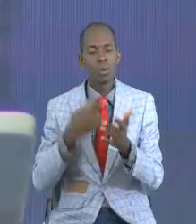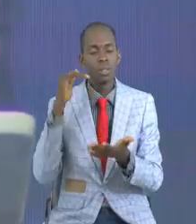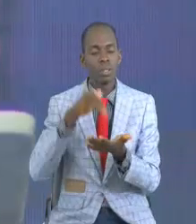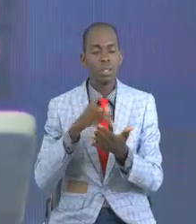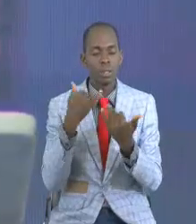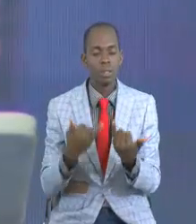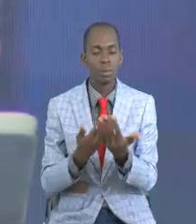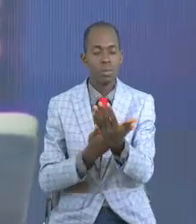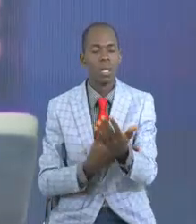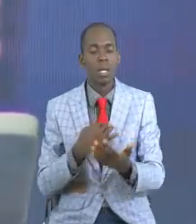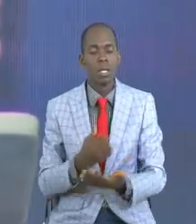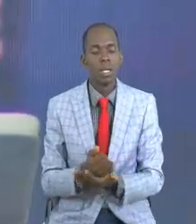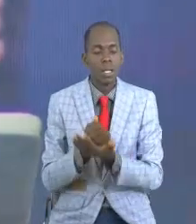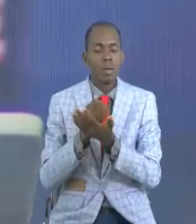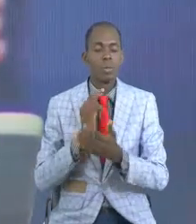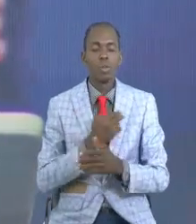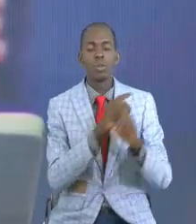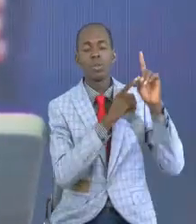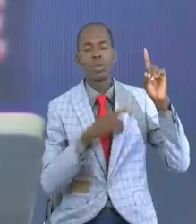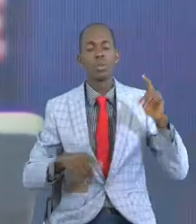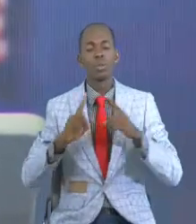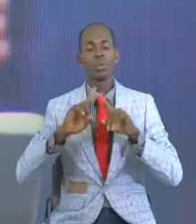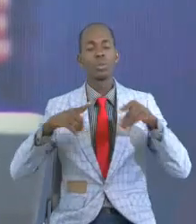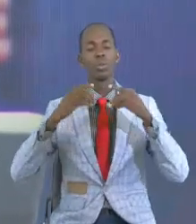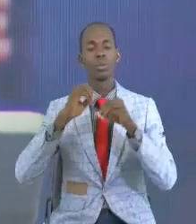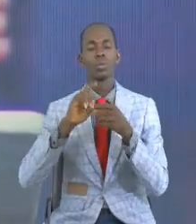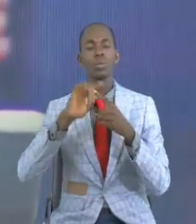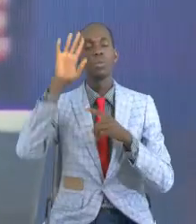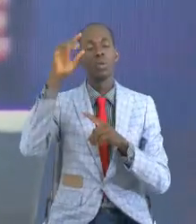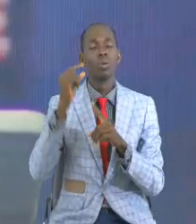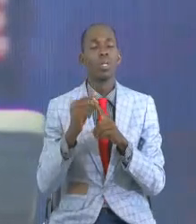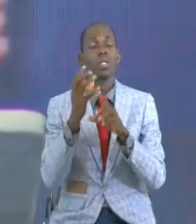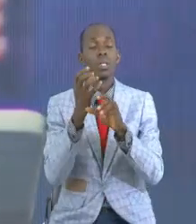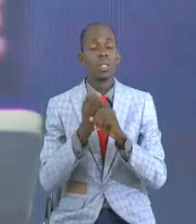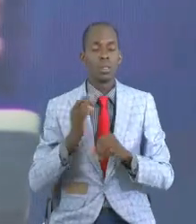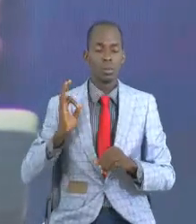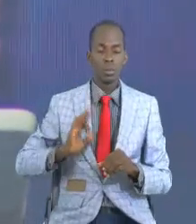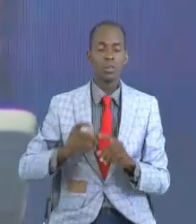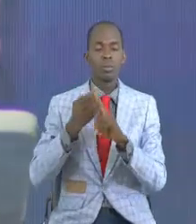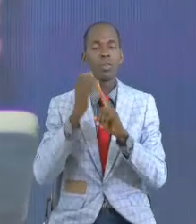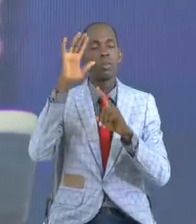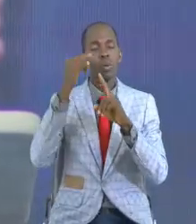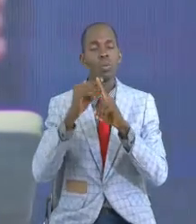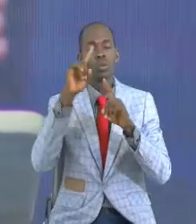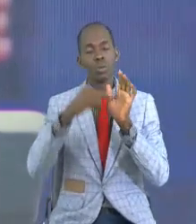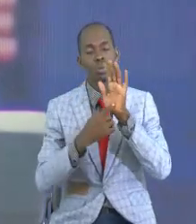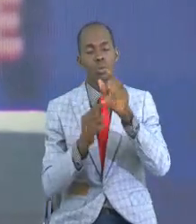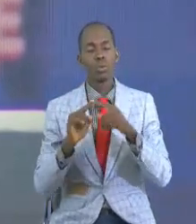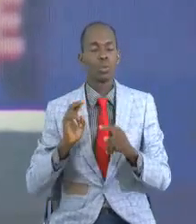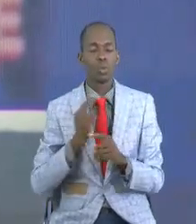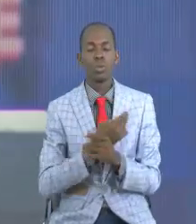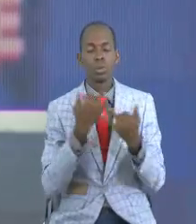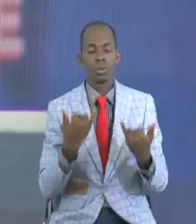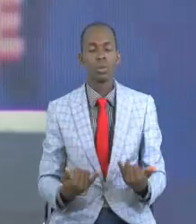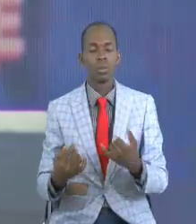and help us, Lord, to go into your word, getting benefit from the word you revealed to us today. Bless all